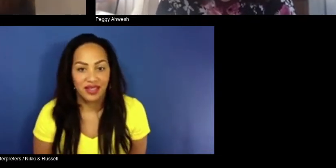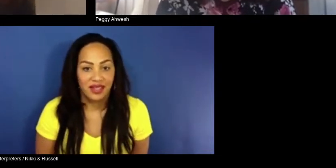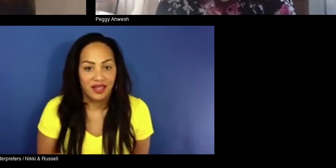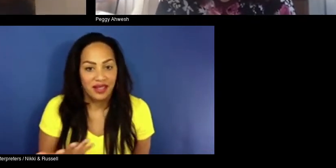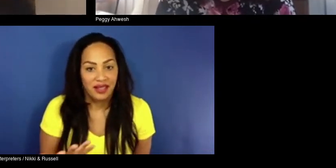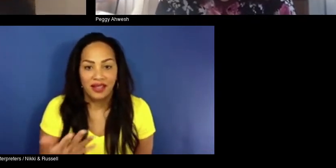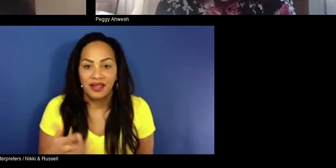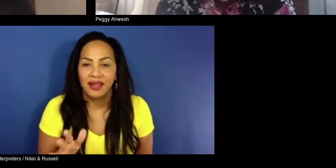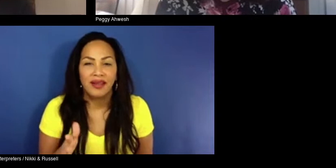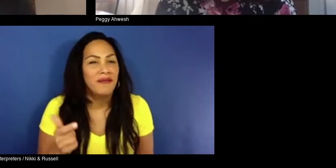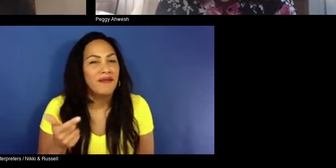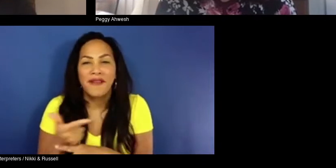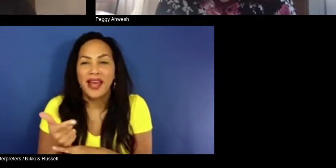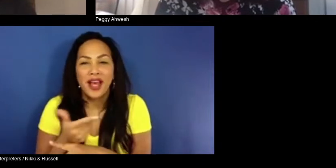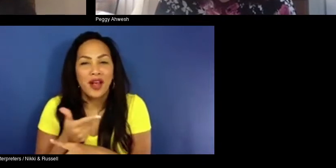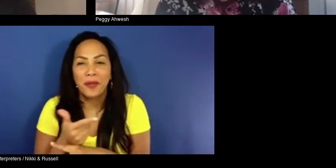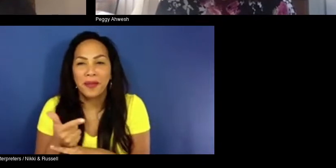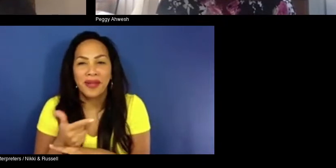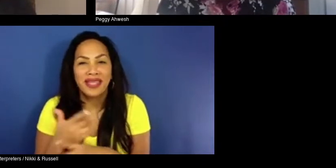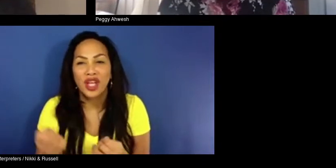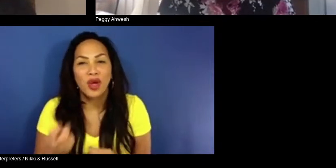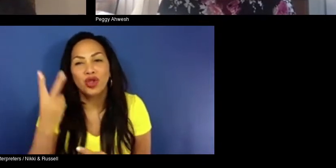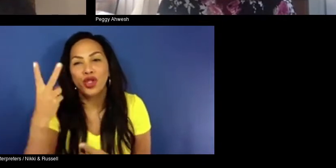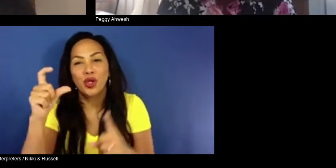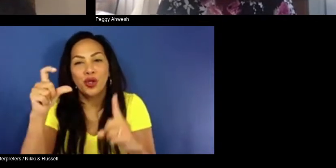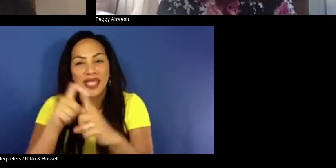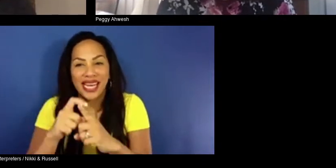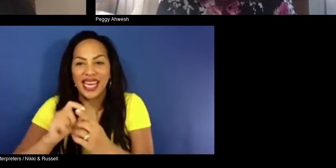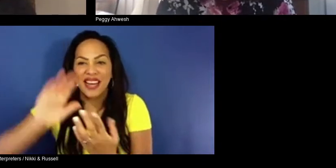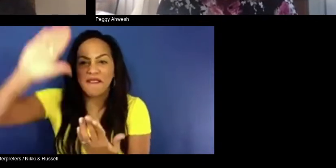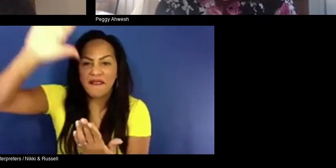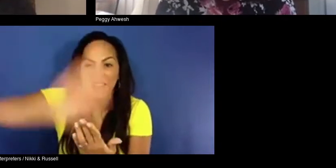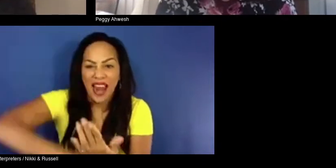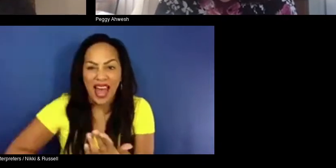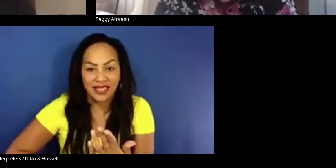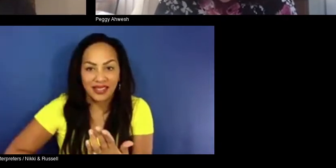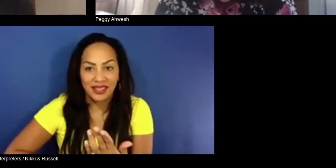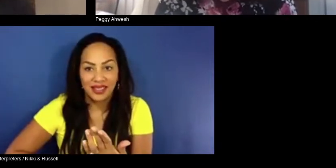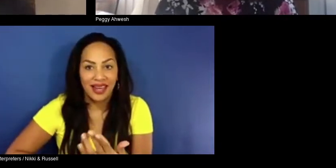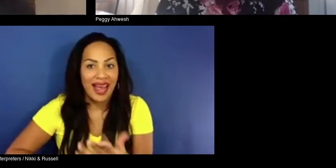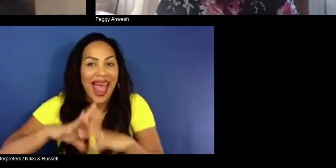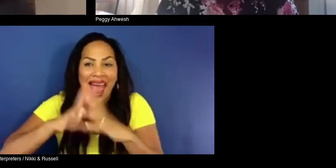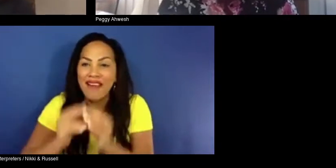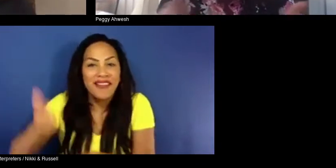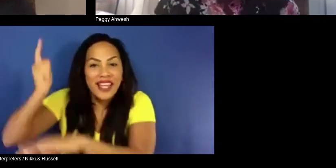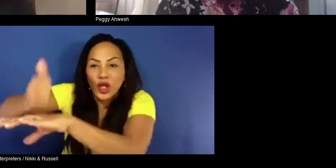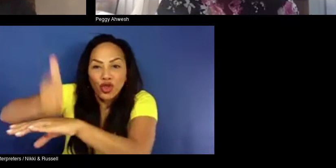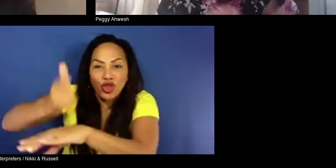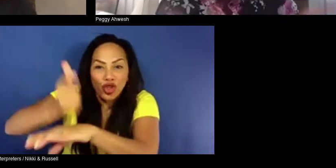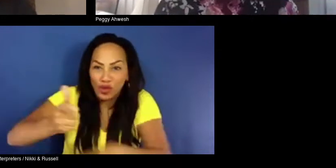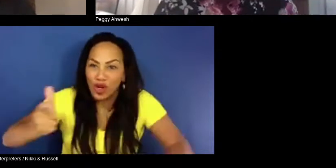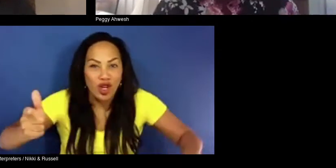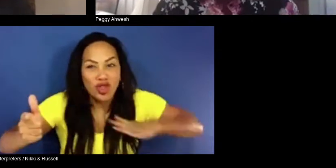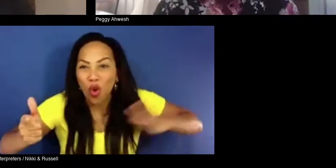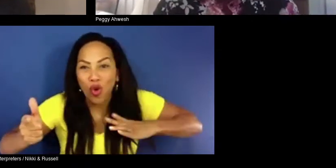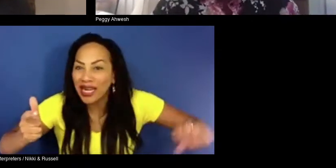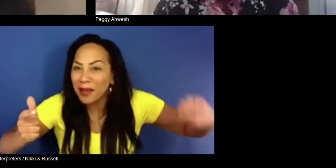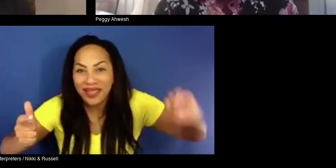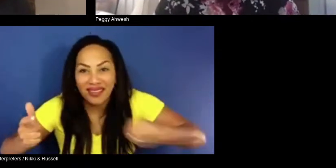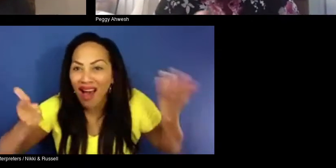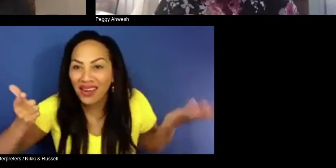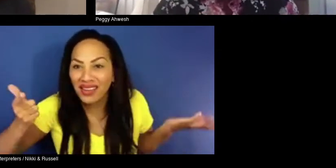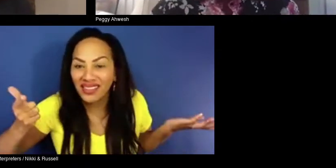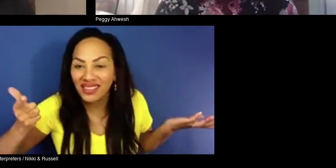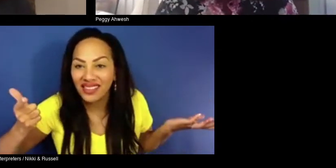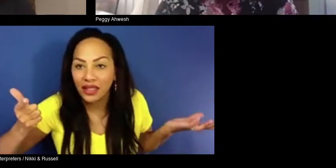is just so brittle, two-dimensional and flat, and everything you shoot has already happened. So you have this way that